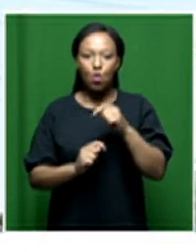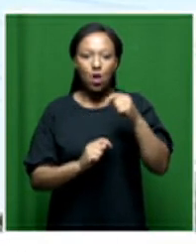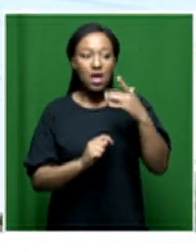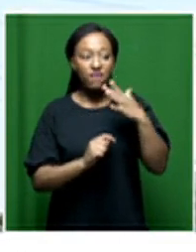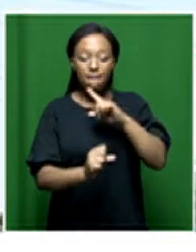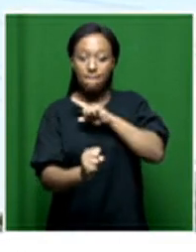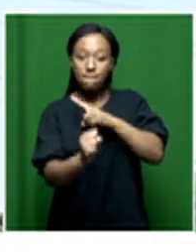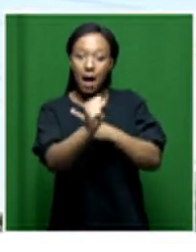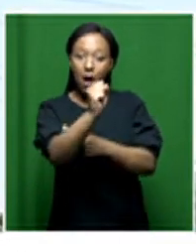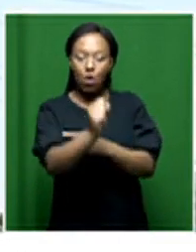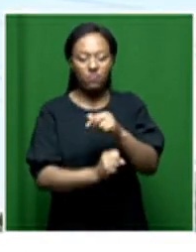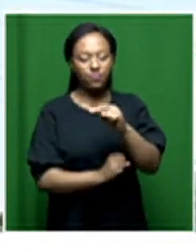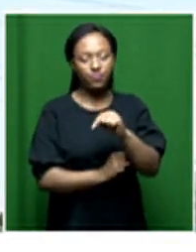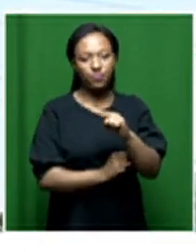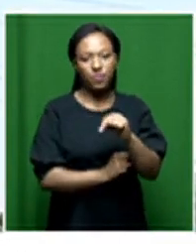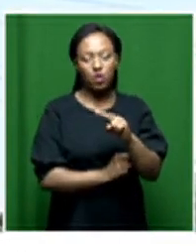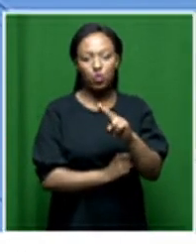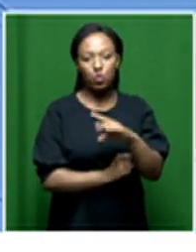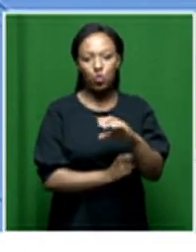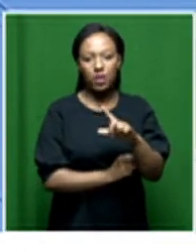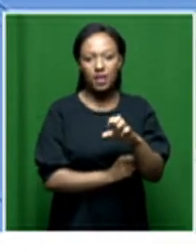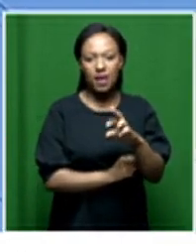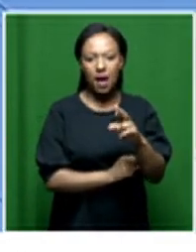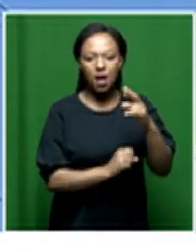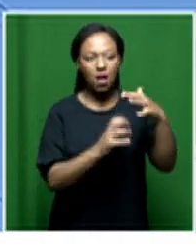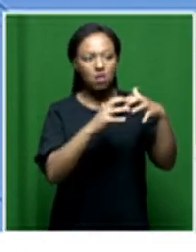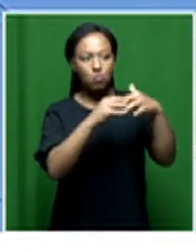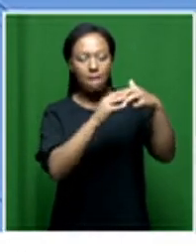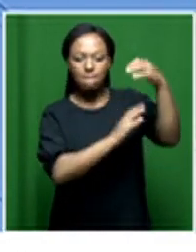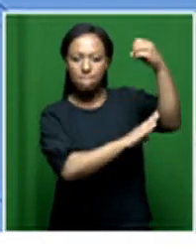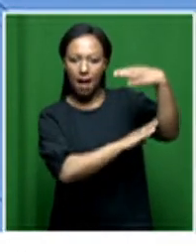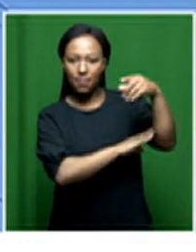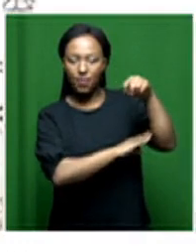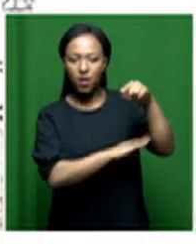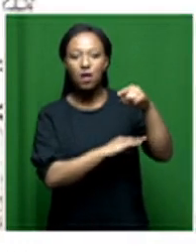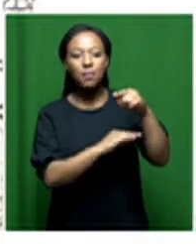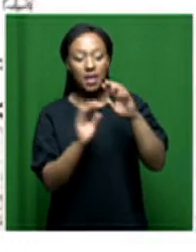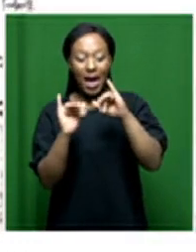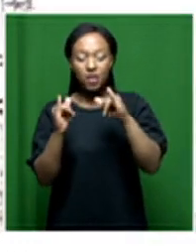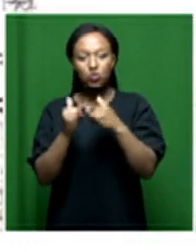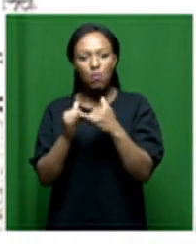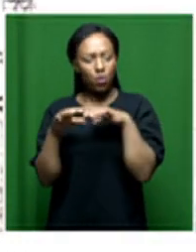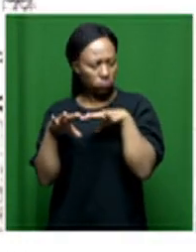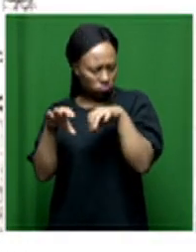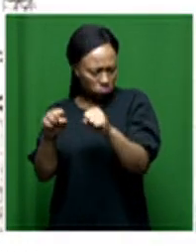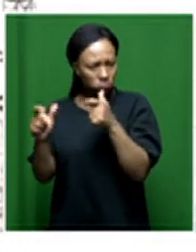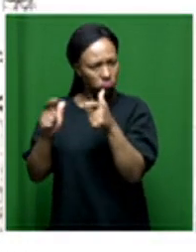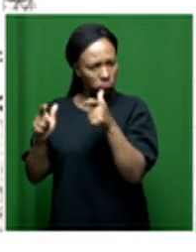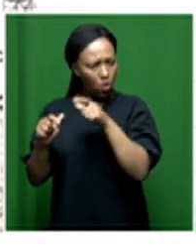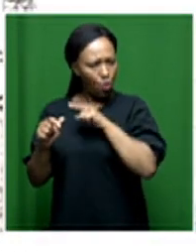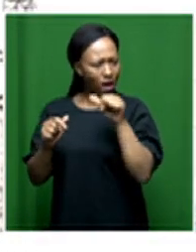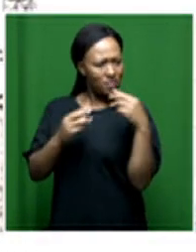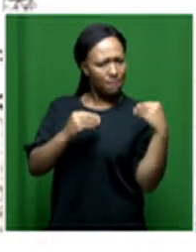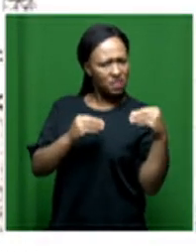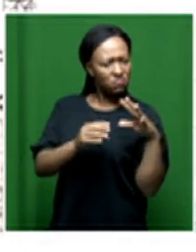to be constructed, Eskom would be the only default realtor operator of such a facility. And it's been a concern for business that Eskom